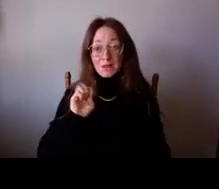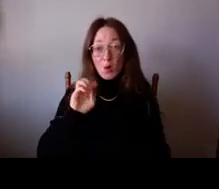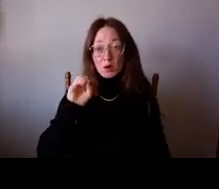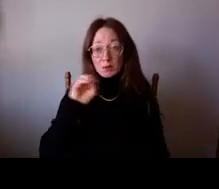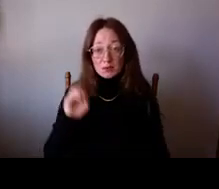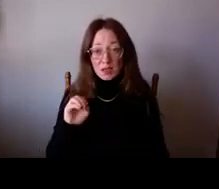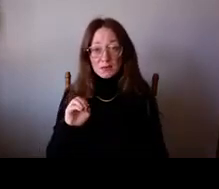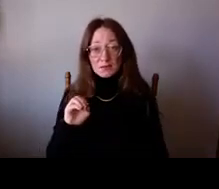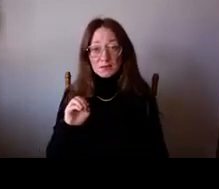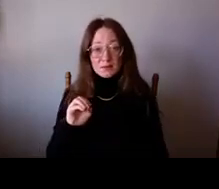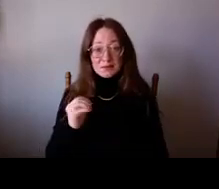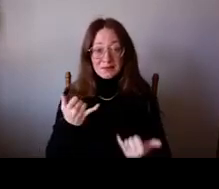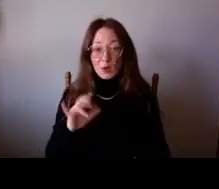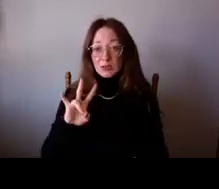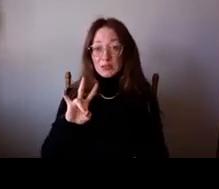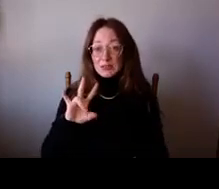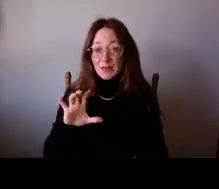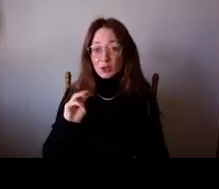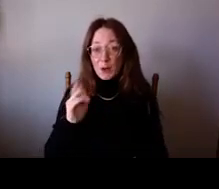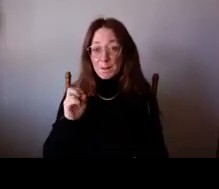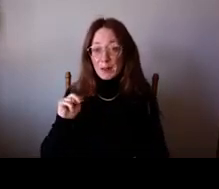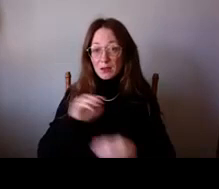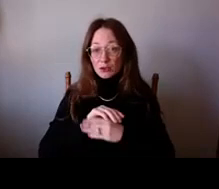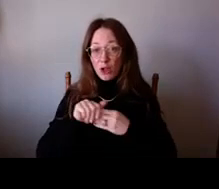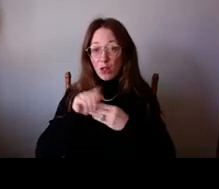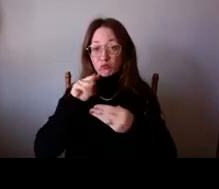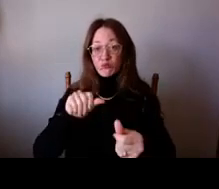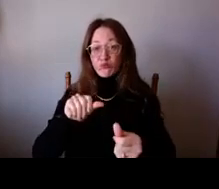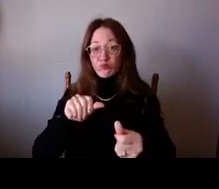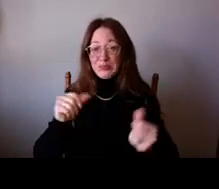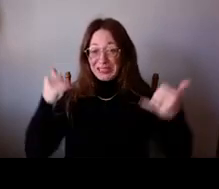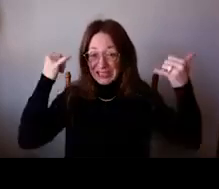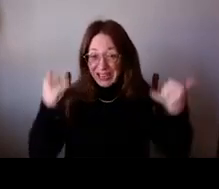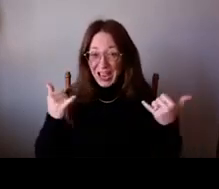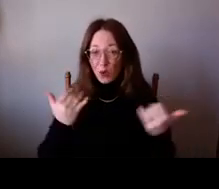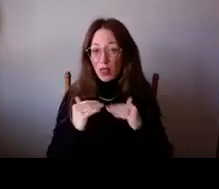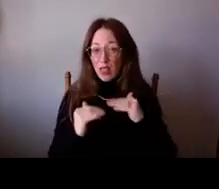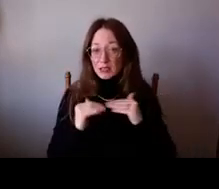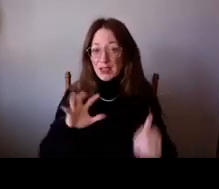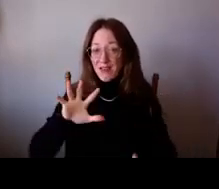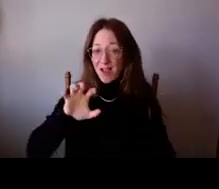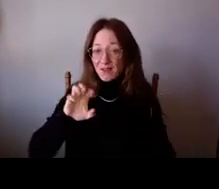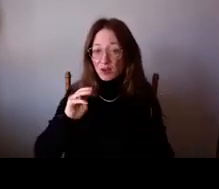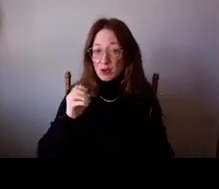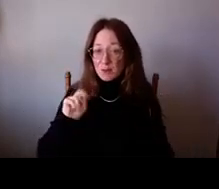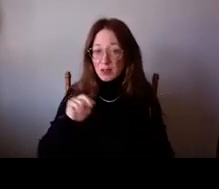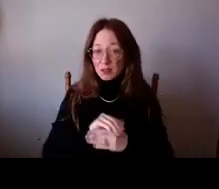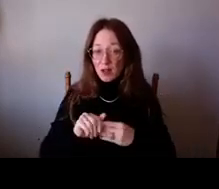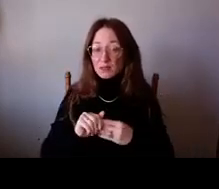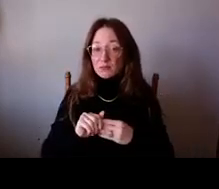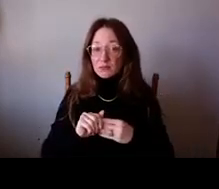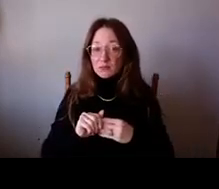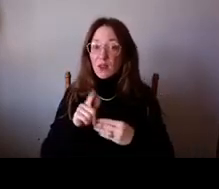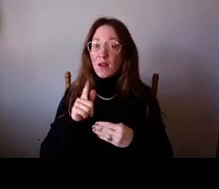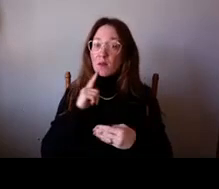under $700 million. We're now just under $500 million spent on training services